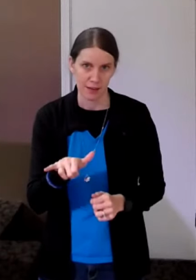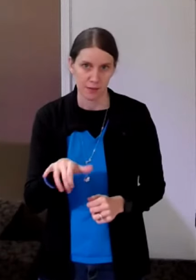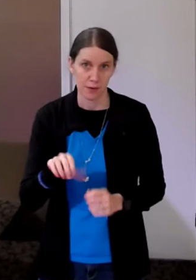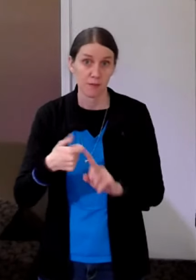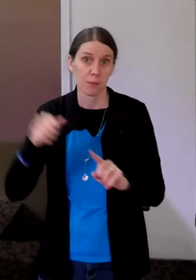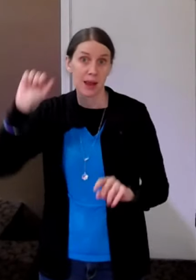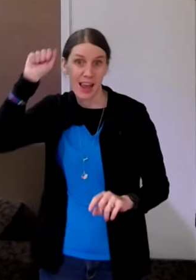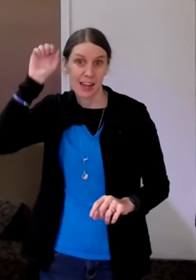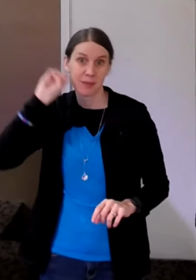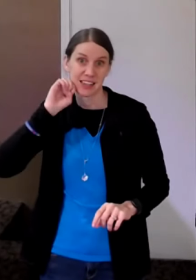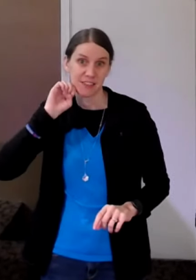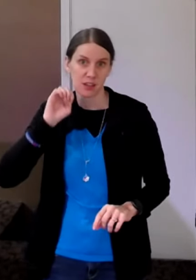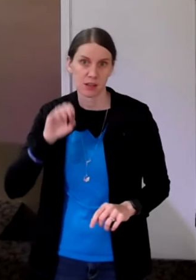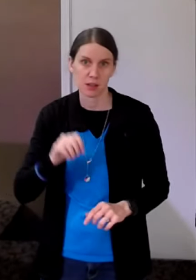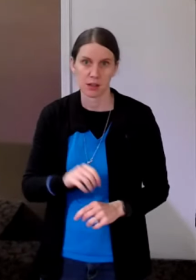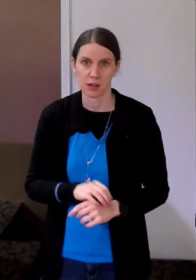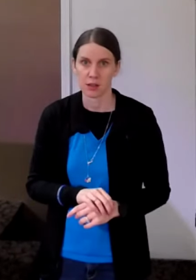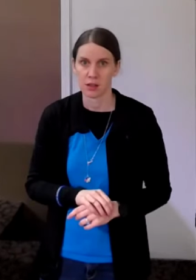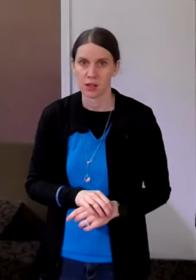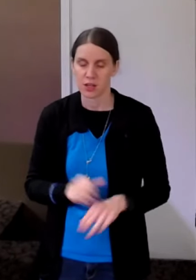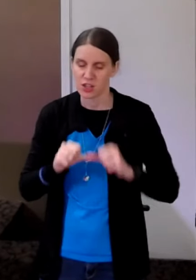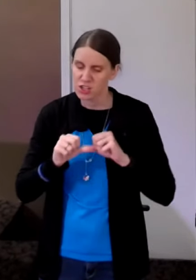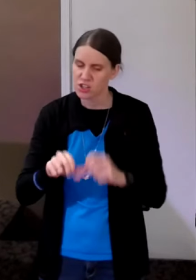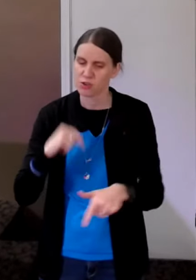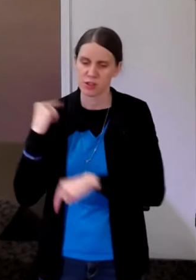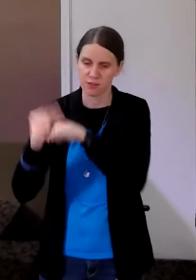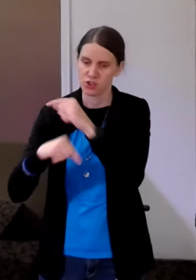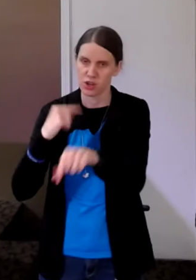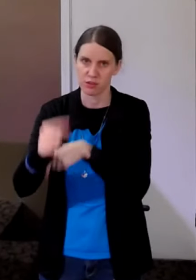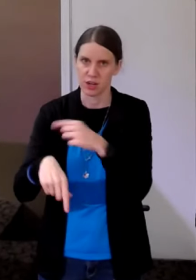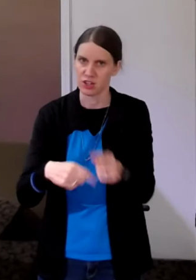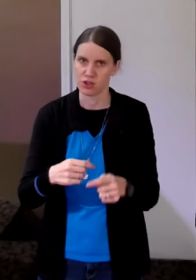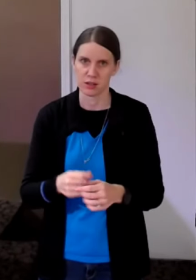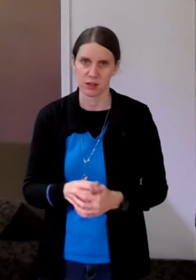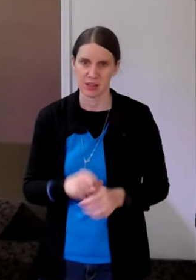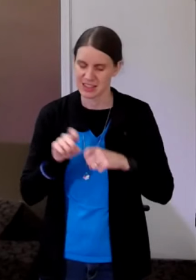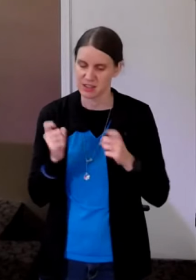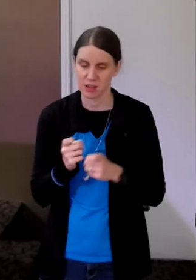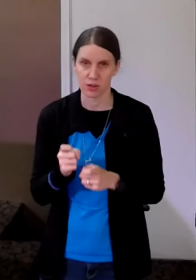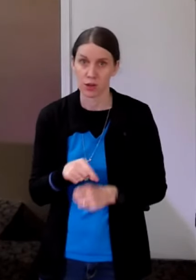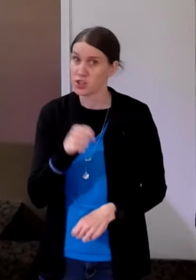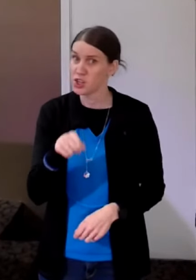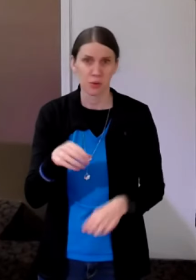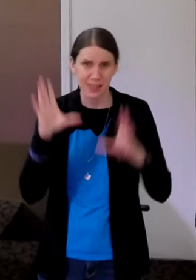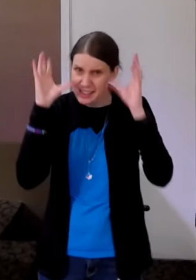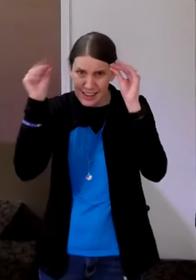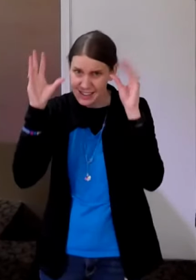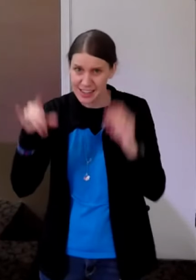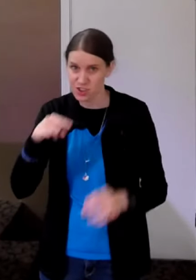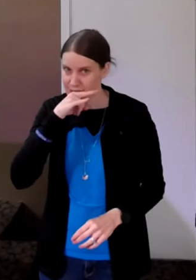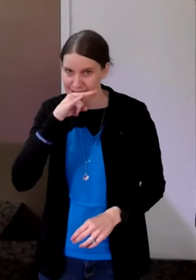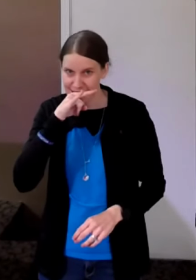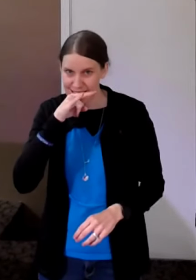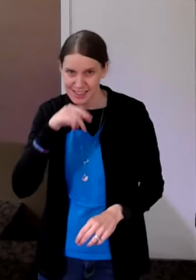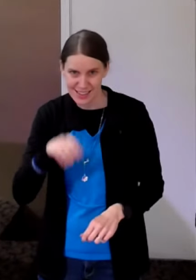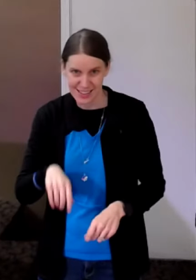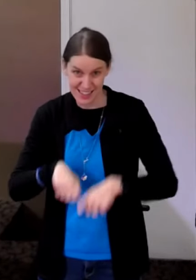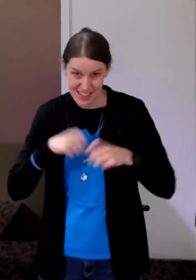Eve, the original sin, and it carries on into our lives, and you don't have to teach a kid to